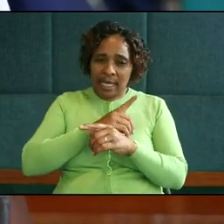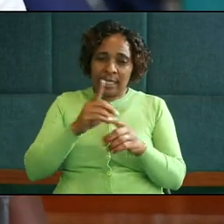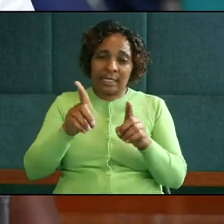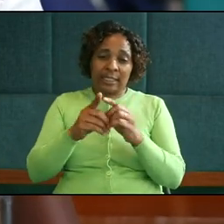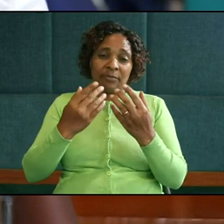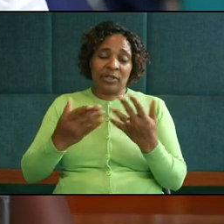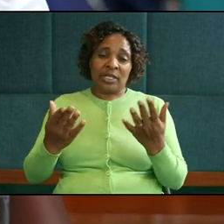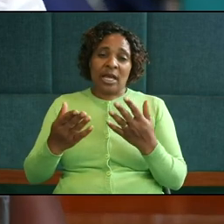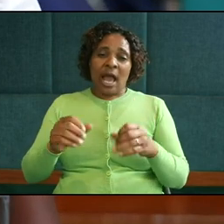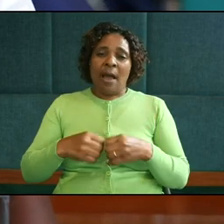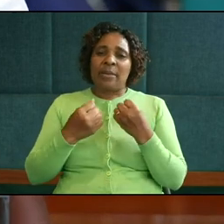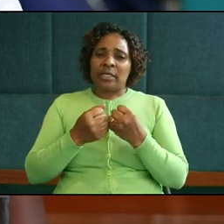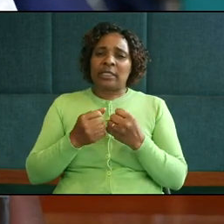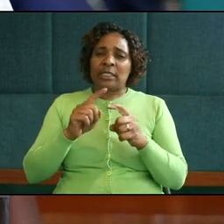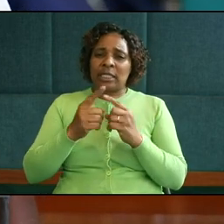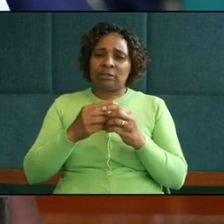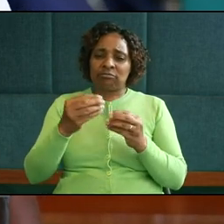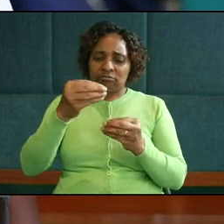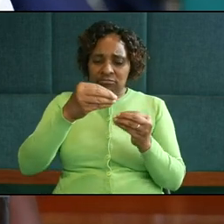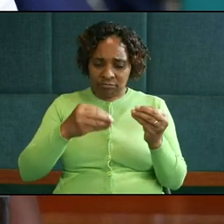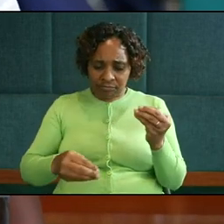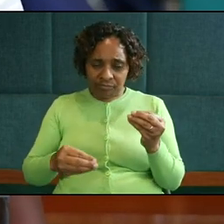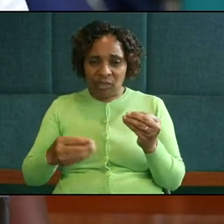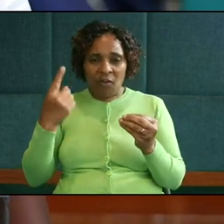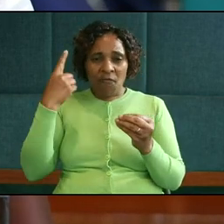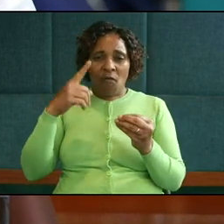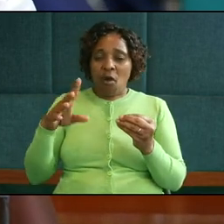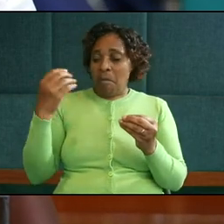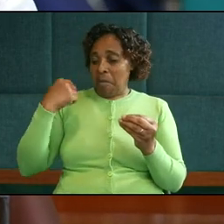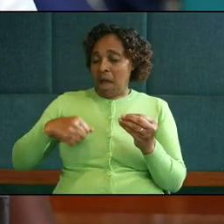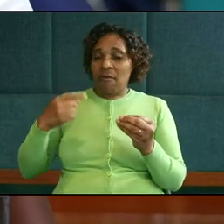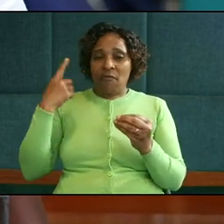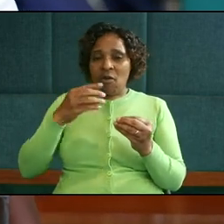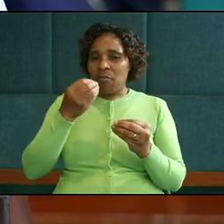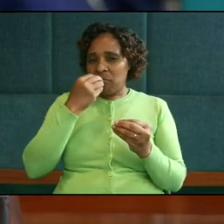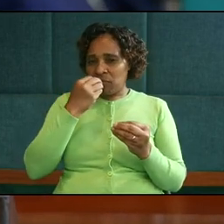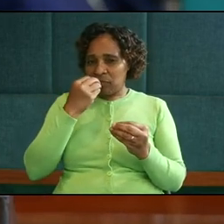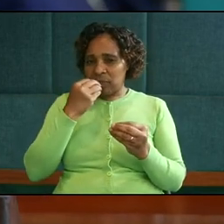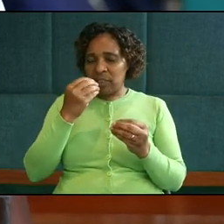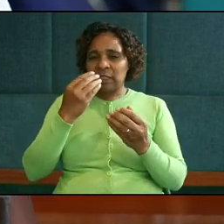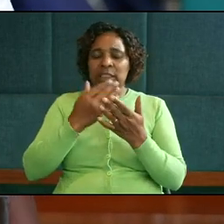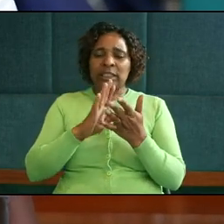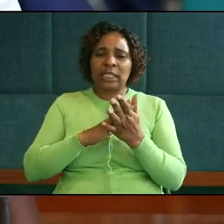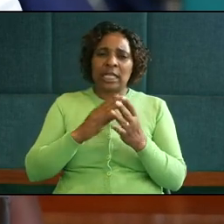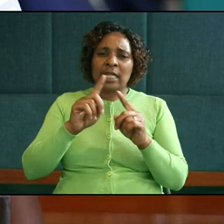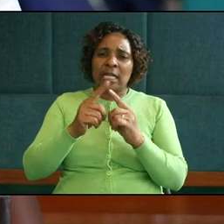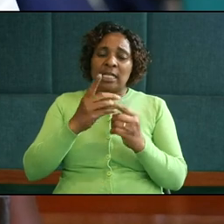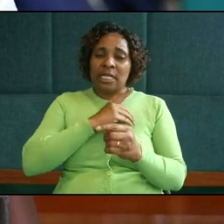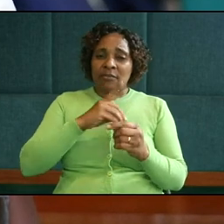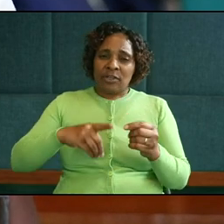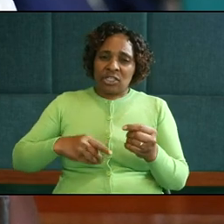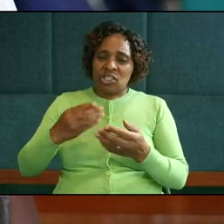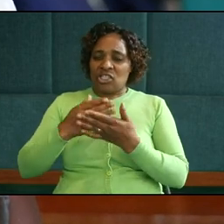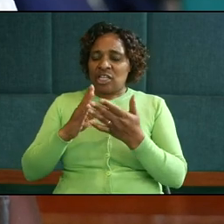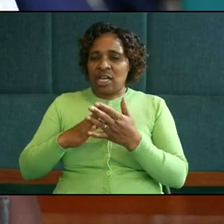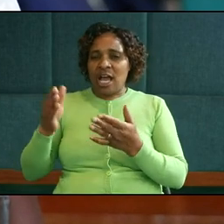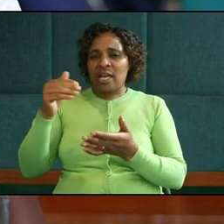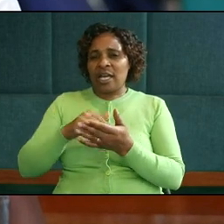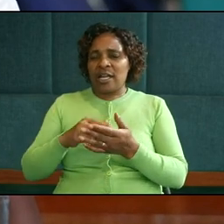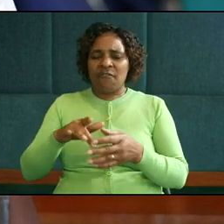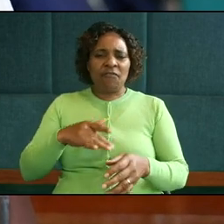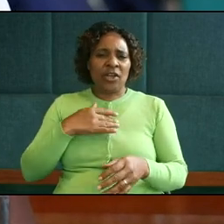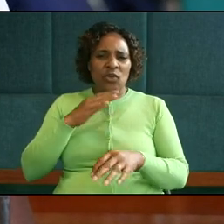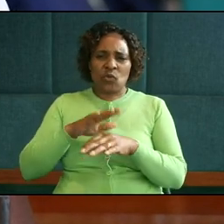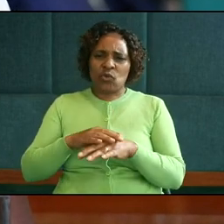again. When David pulled out his bread for breakfast, the other boys asked him to share. David shared again, and he felt good. After